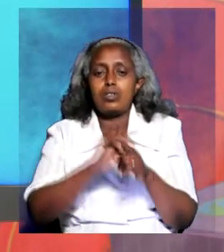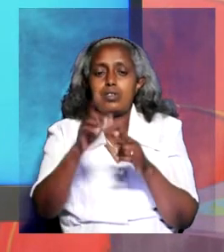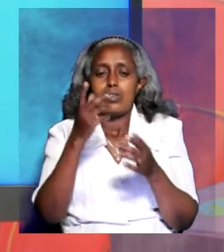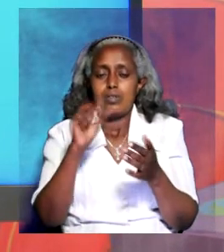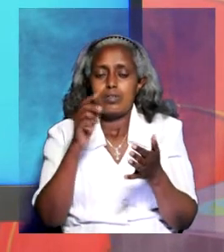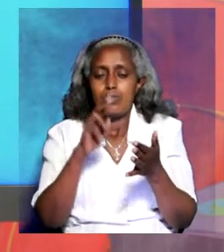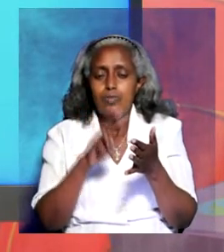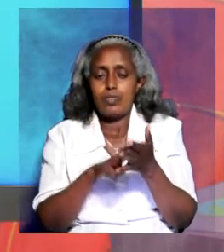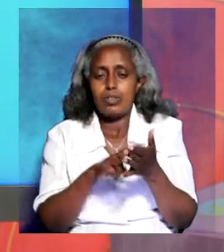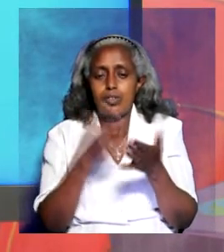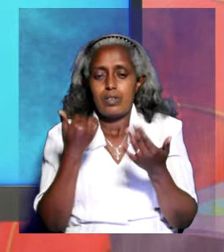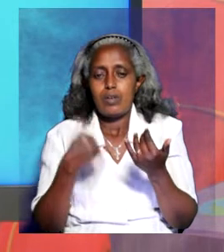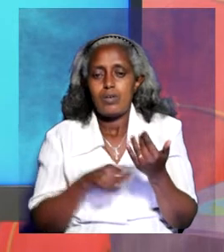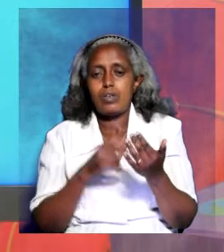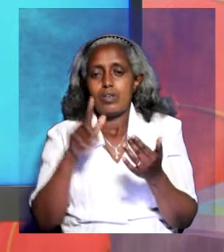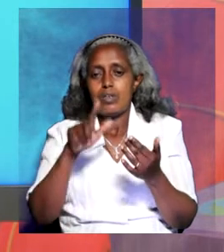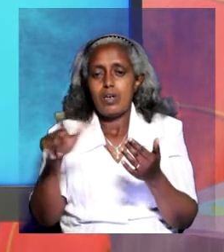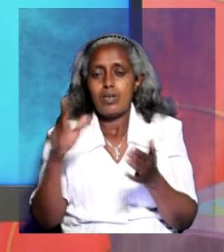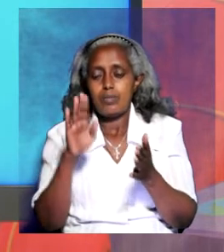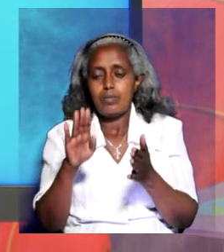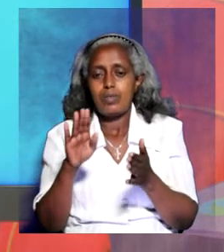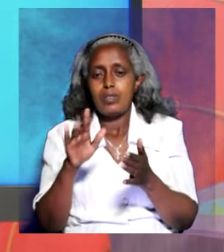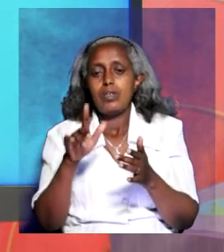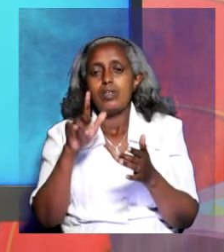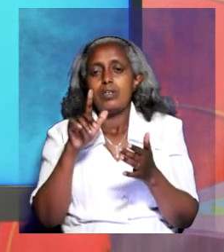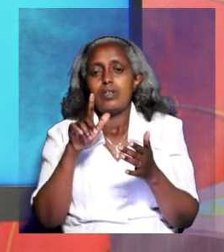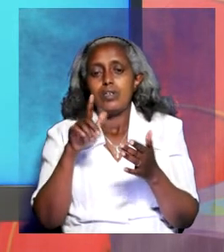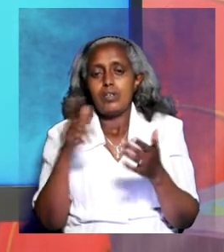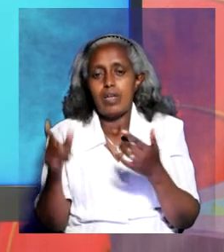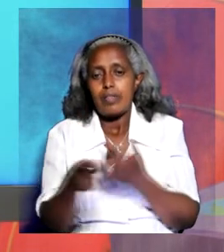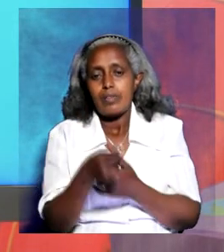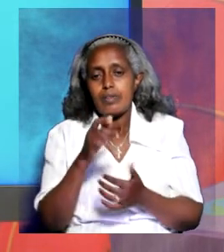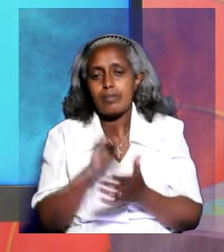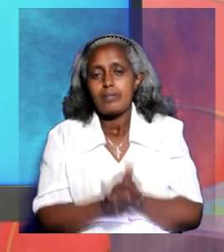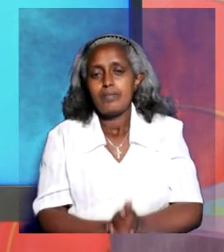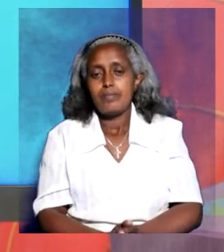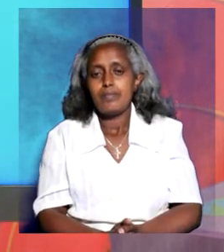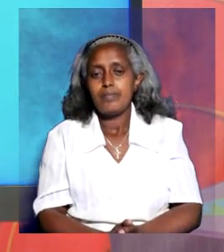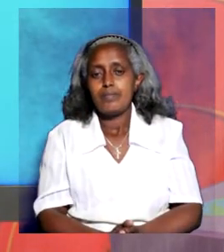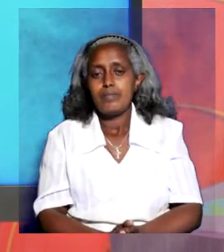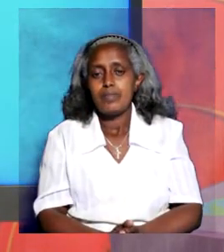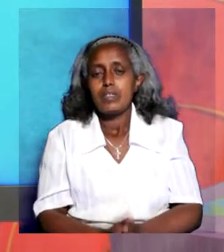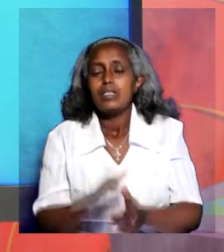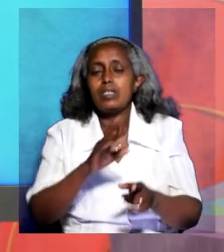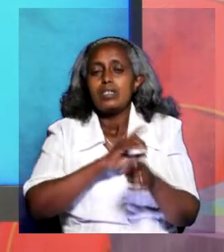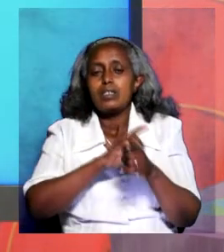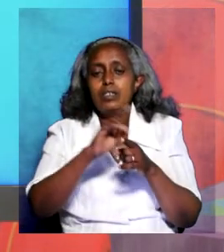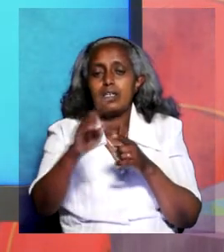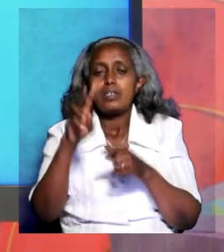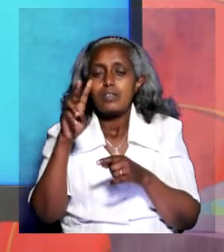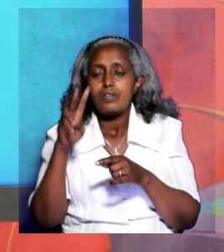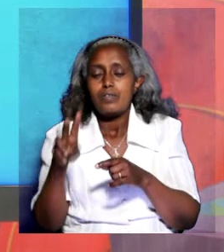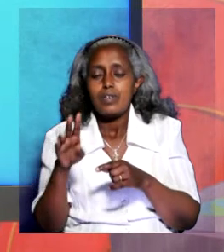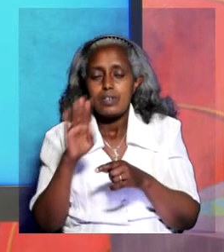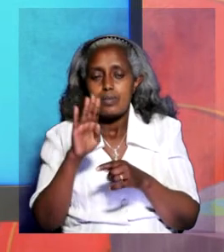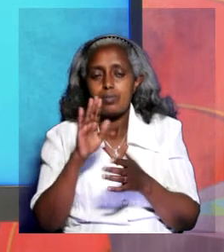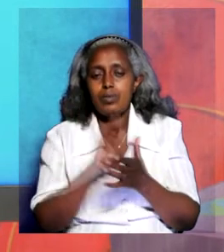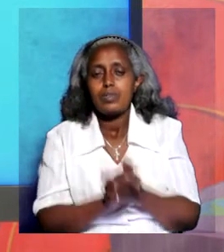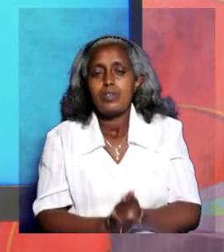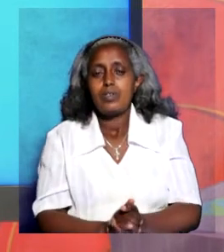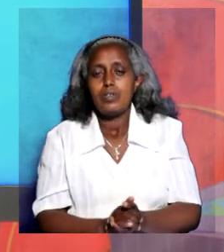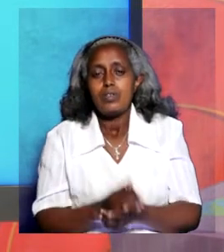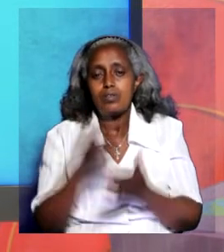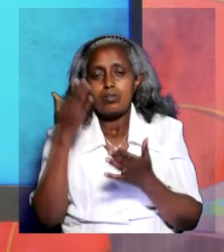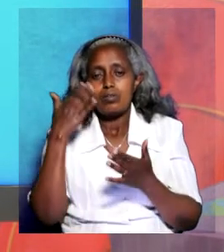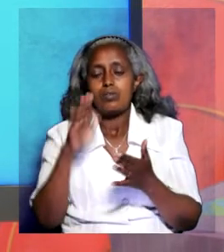direction vector of our line be let the direction vector be, we don't know the direction vector,